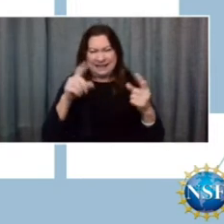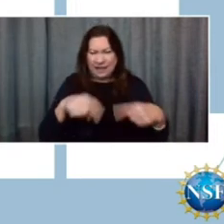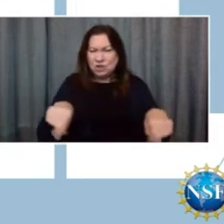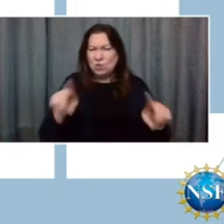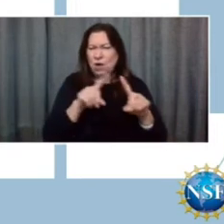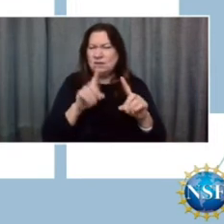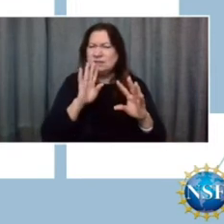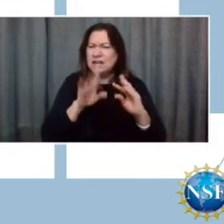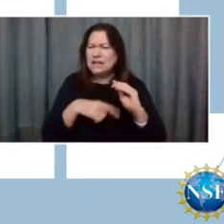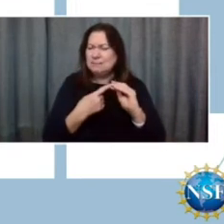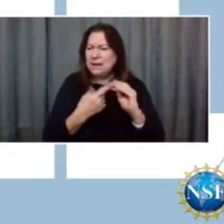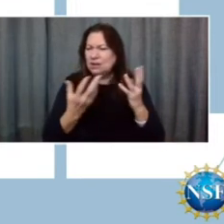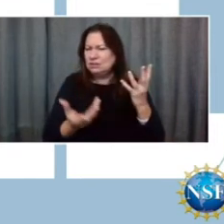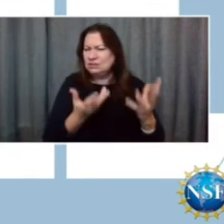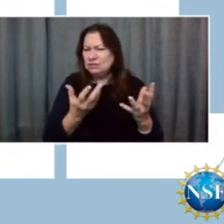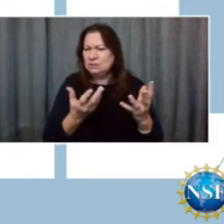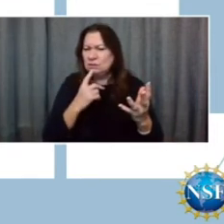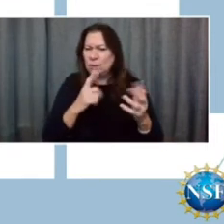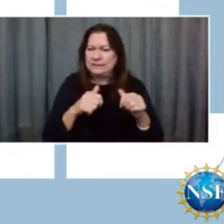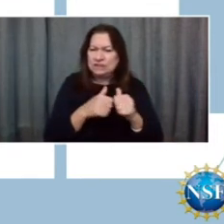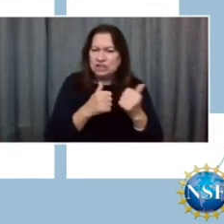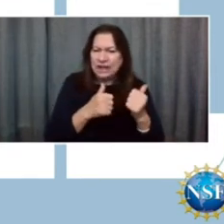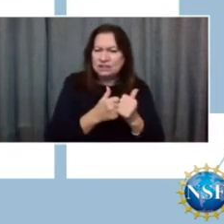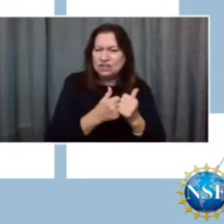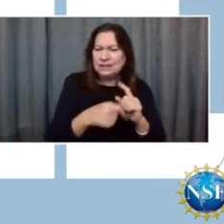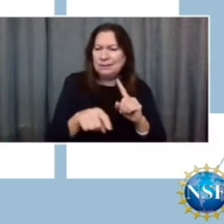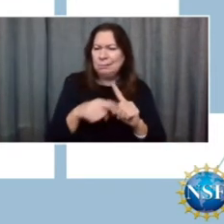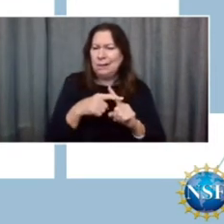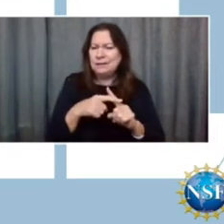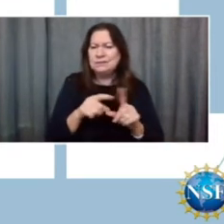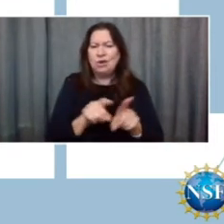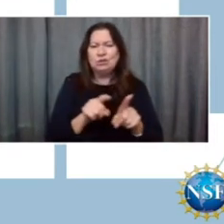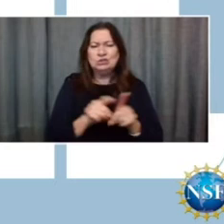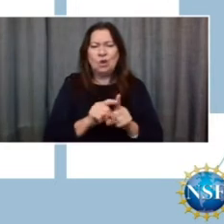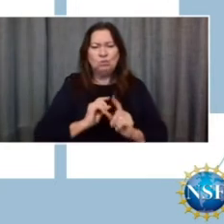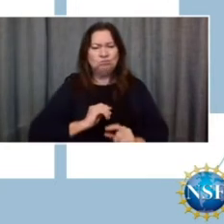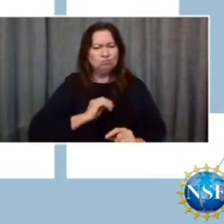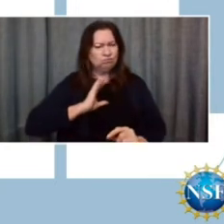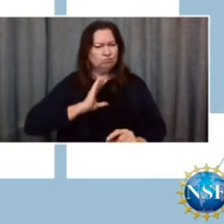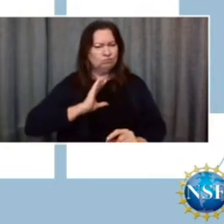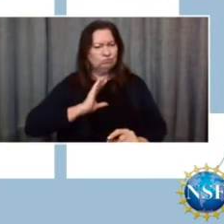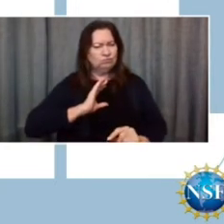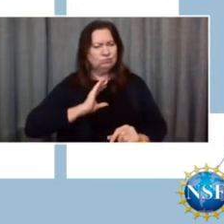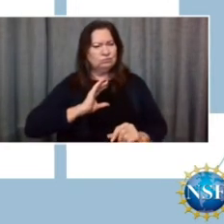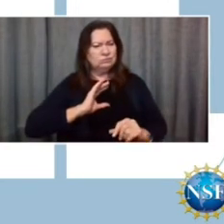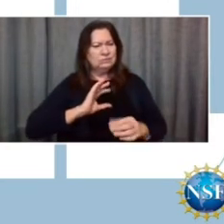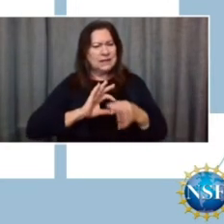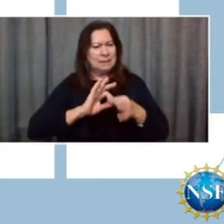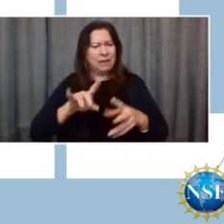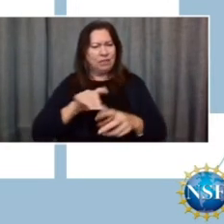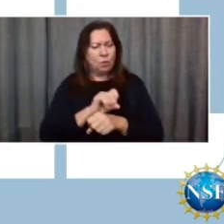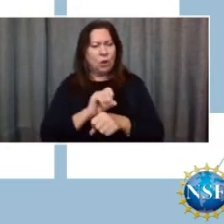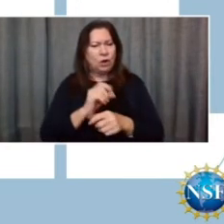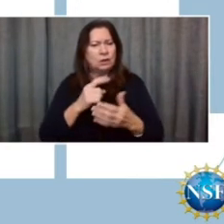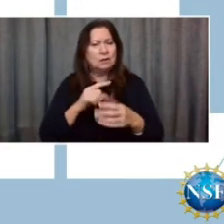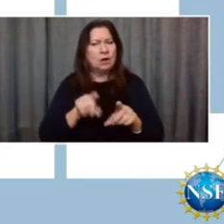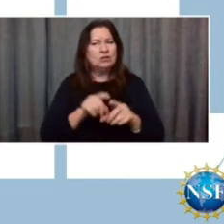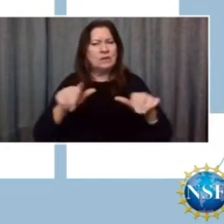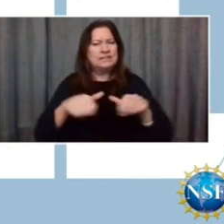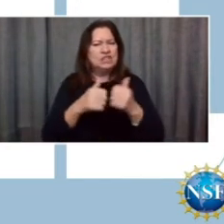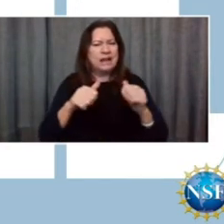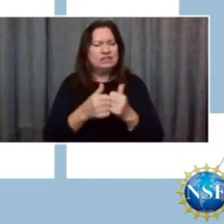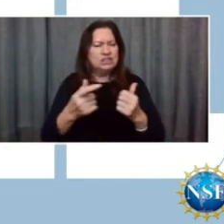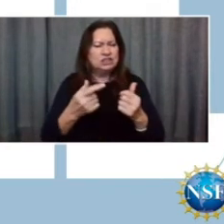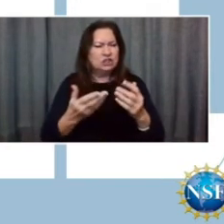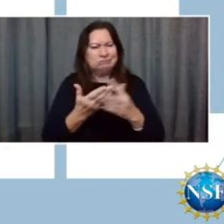talk about what is both challenging and rewarding about this work, and what challenges in doing this you're navigating? And I guess